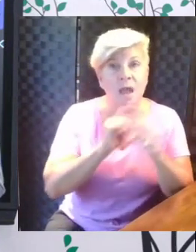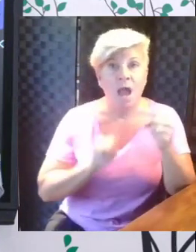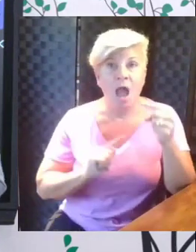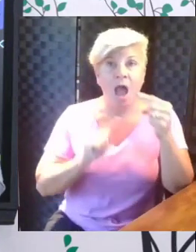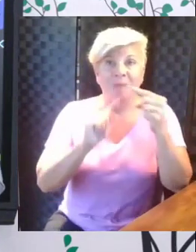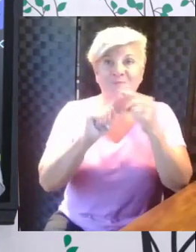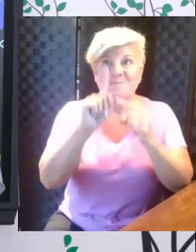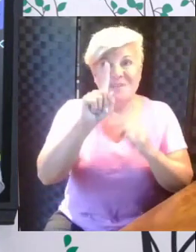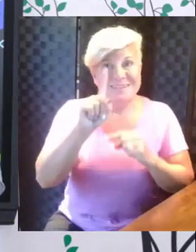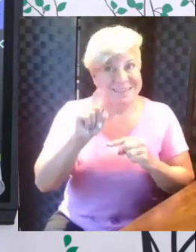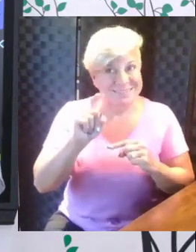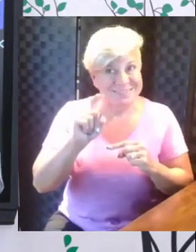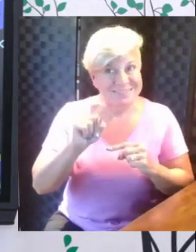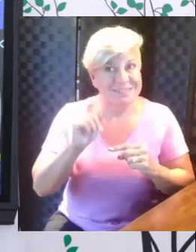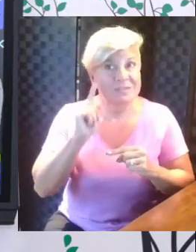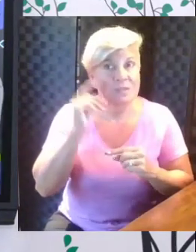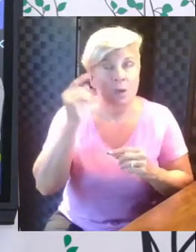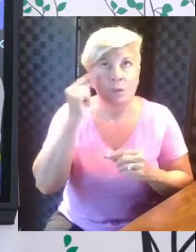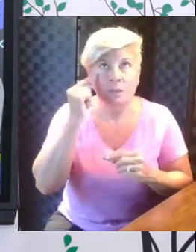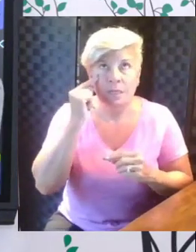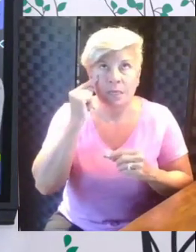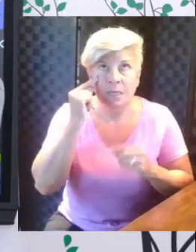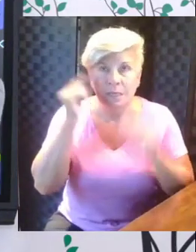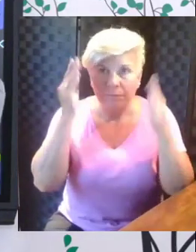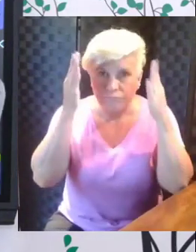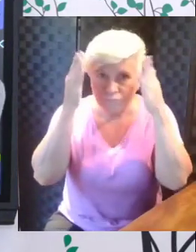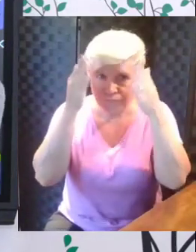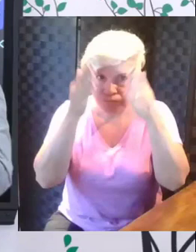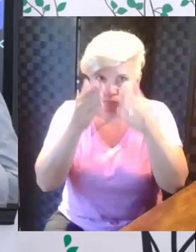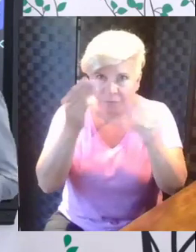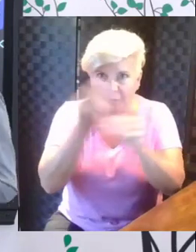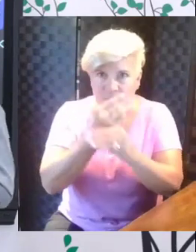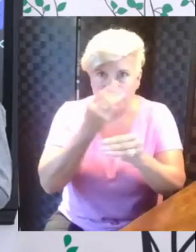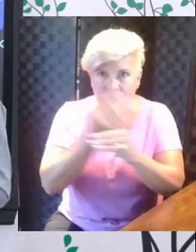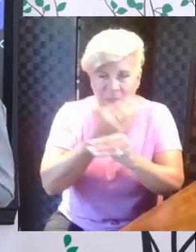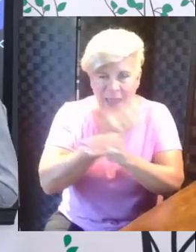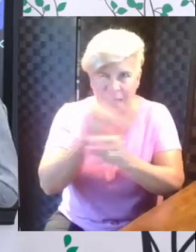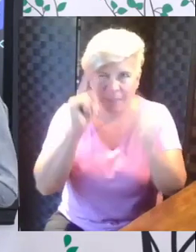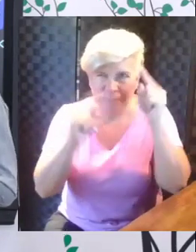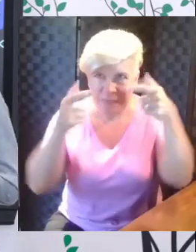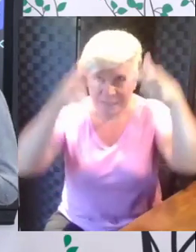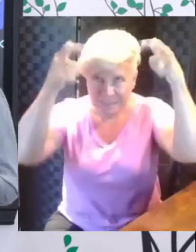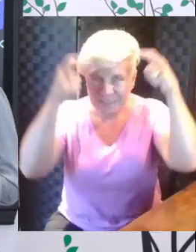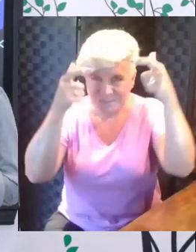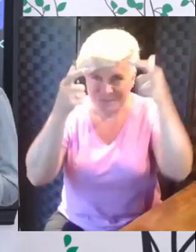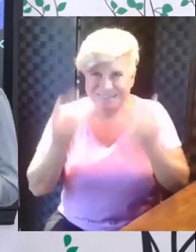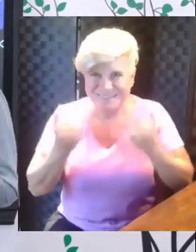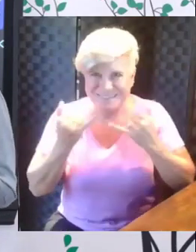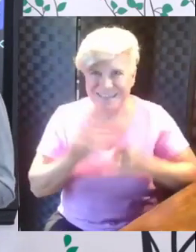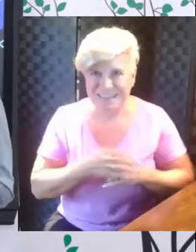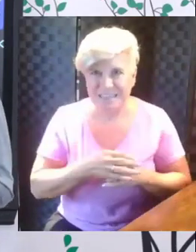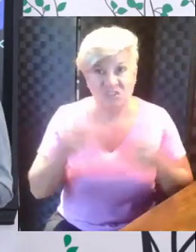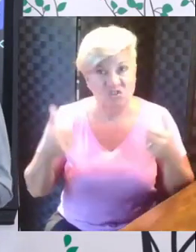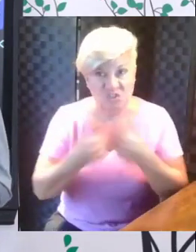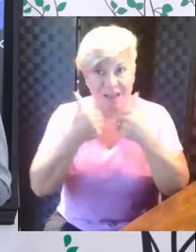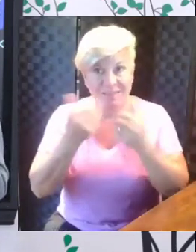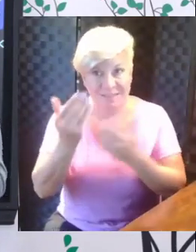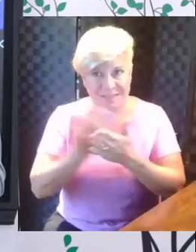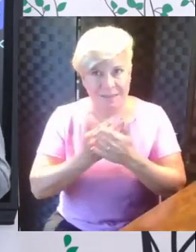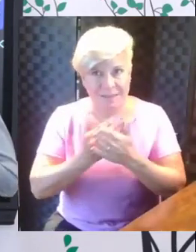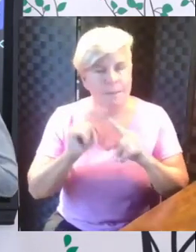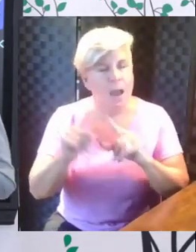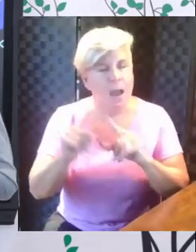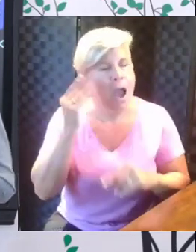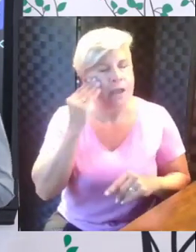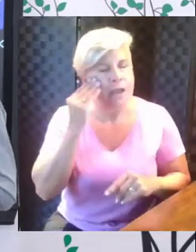up to 100. So we are going to need our mathematician thinking caps today because this is going to be a very challenging lesson,